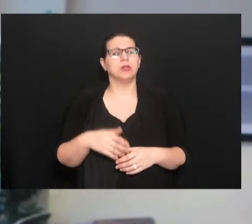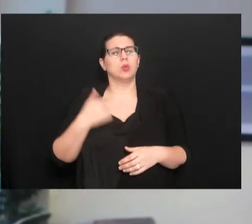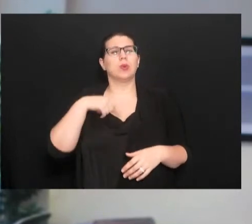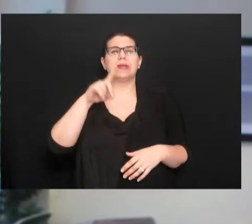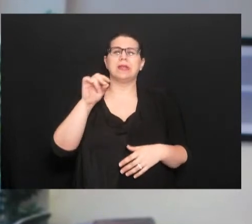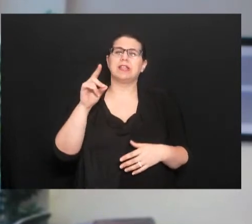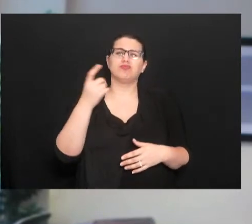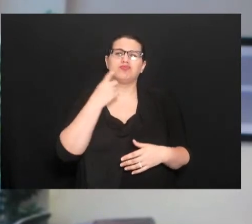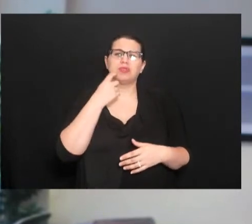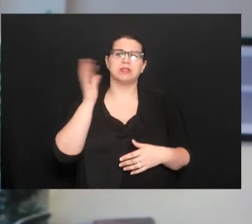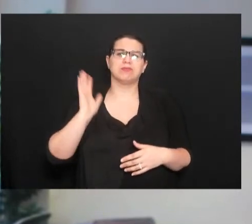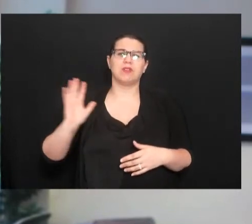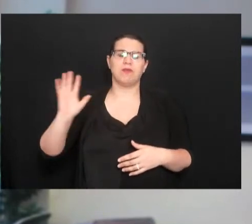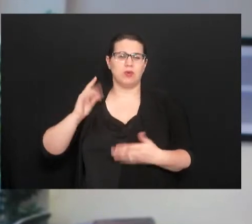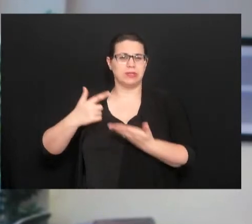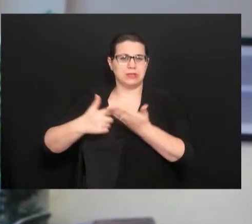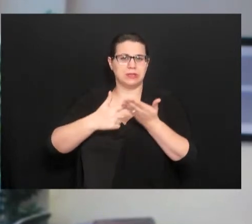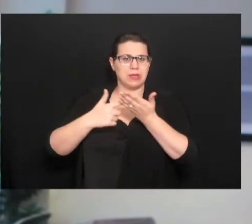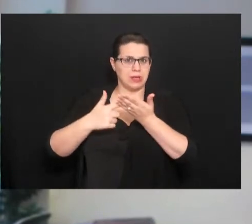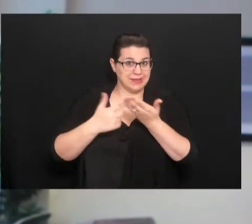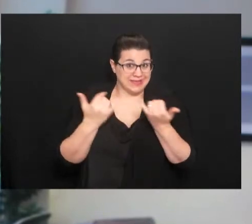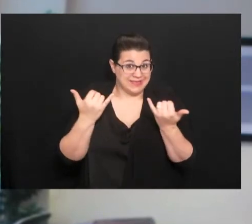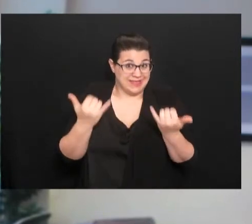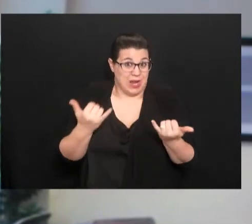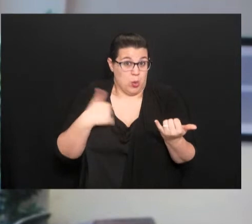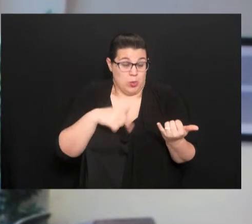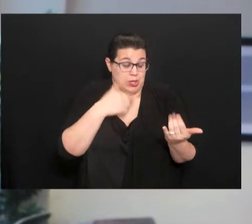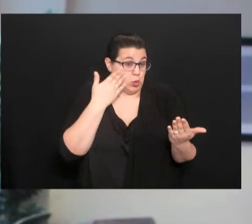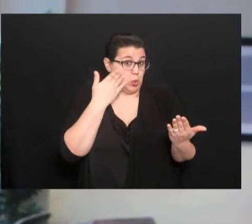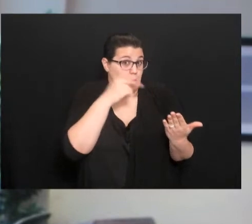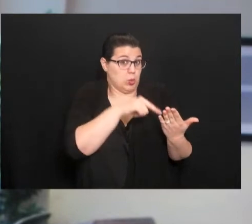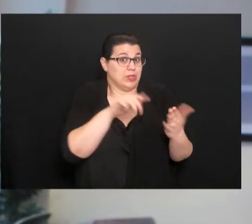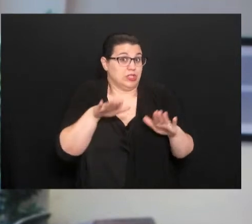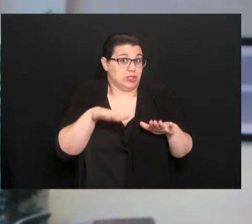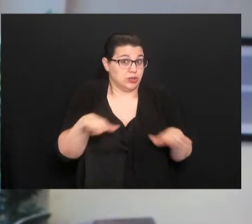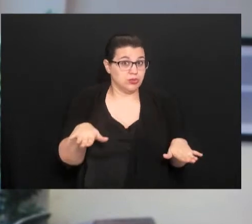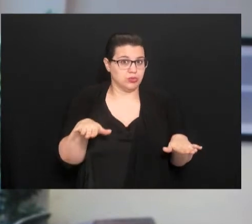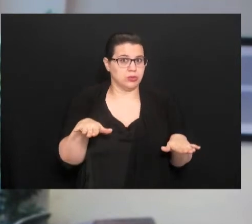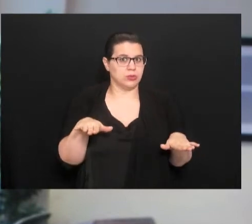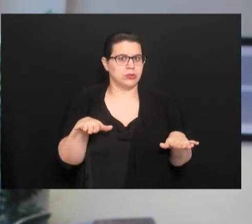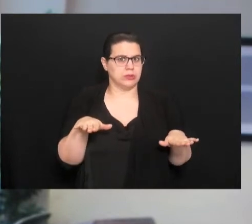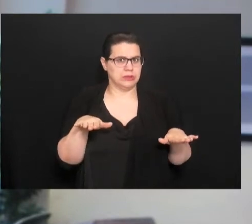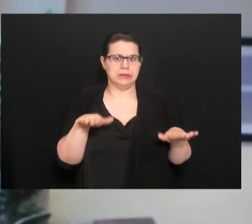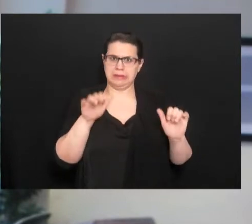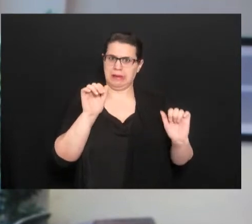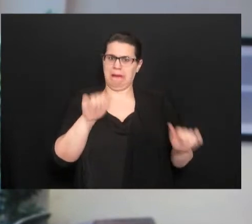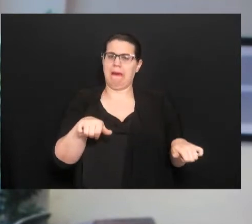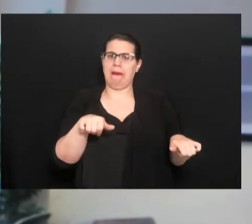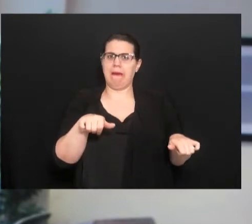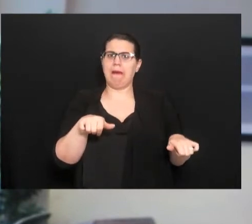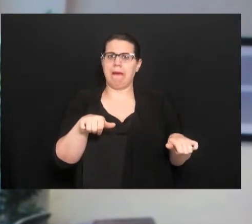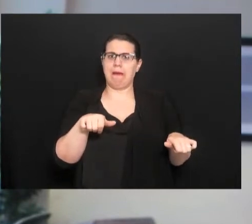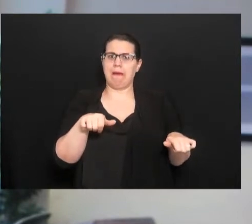ago, there is data now that children can be as easily infected, and